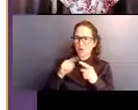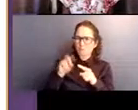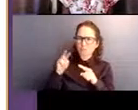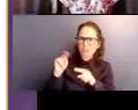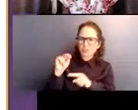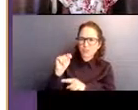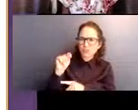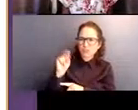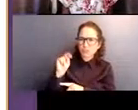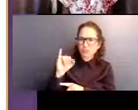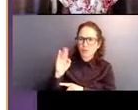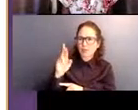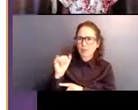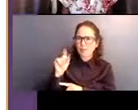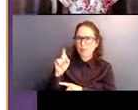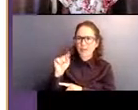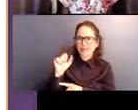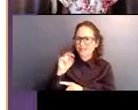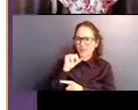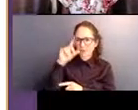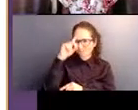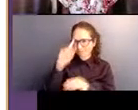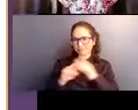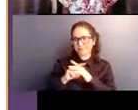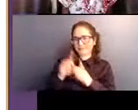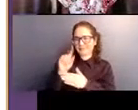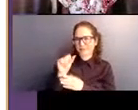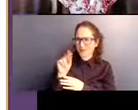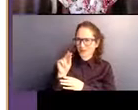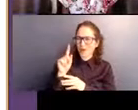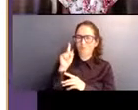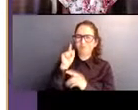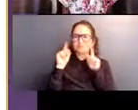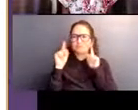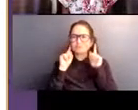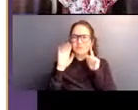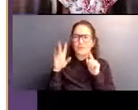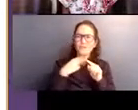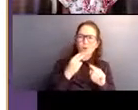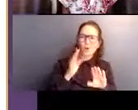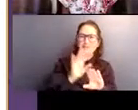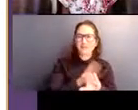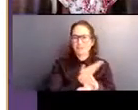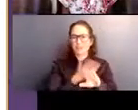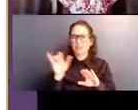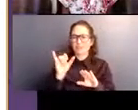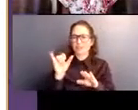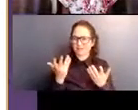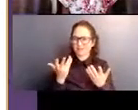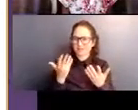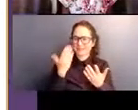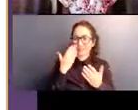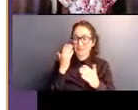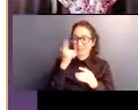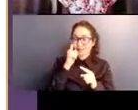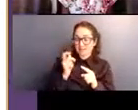think disability. You hear the music that comes from their voice and the music that comes from their instrument. Because there are different